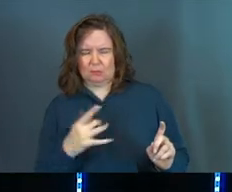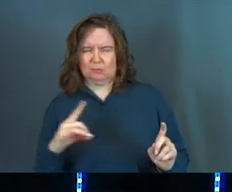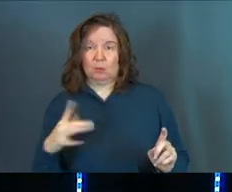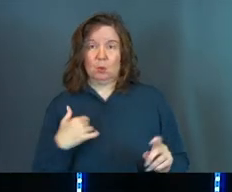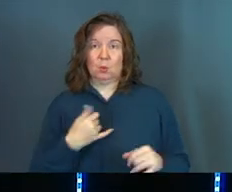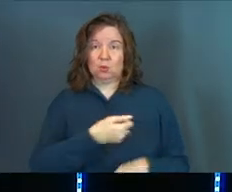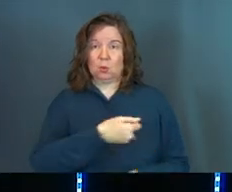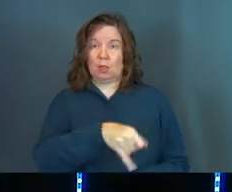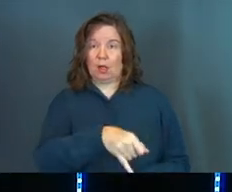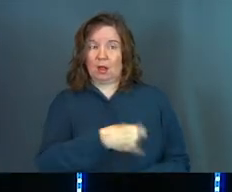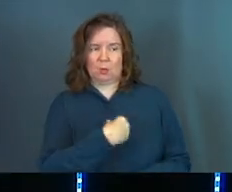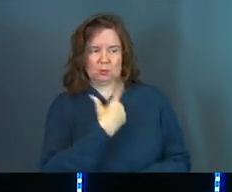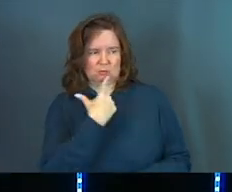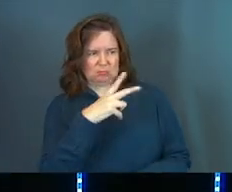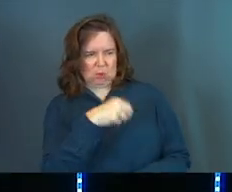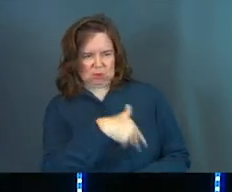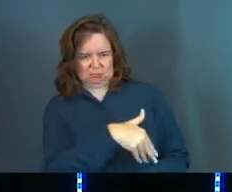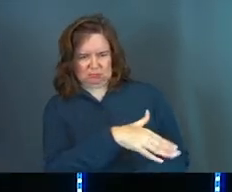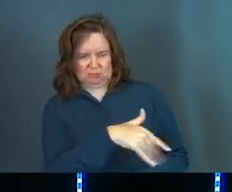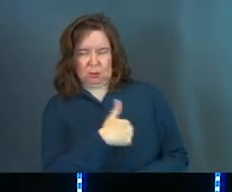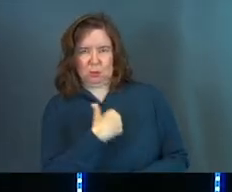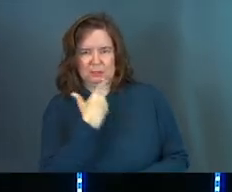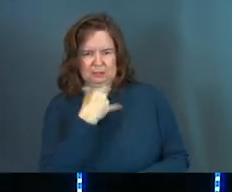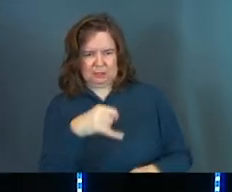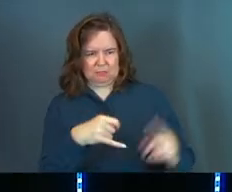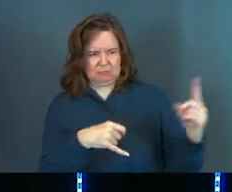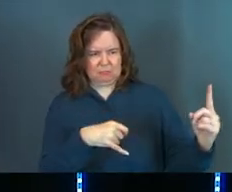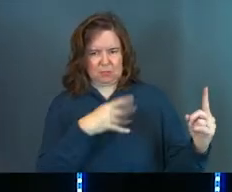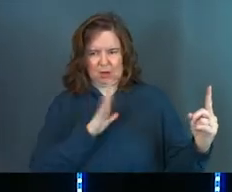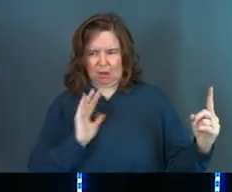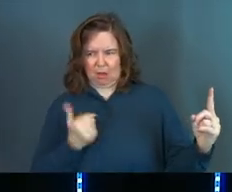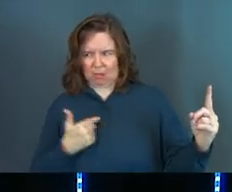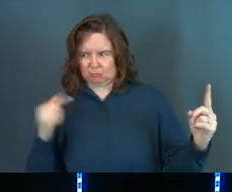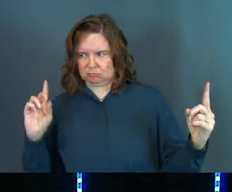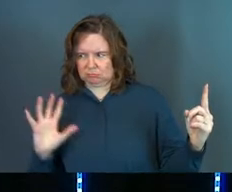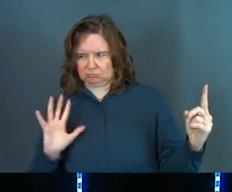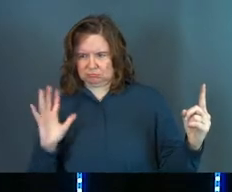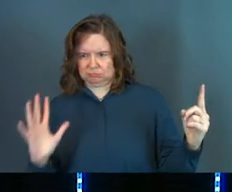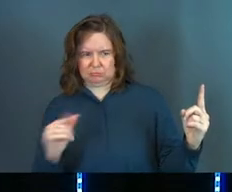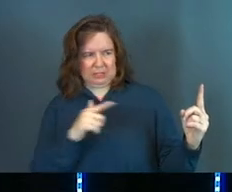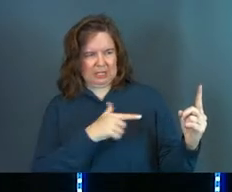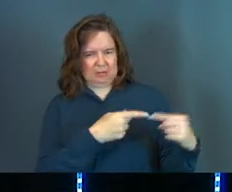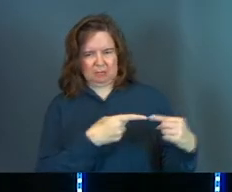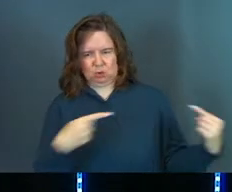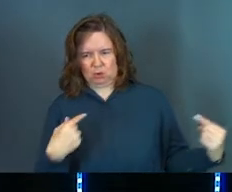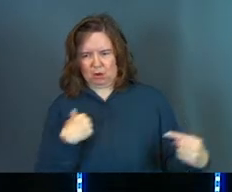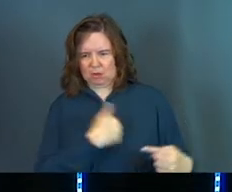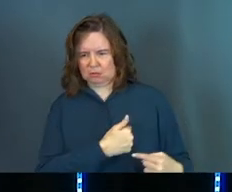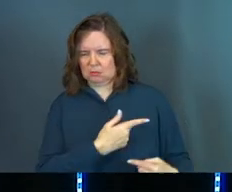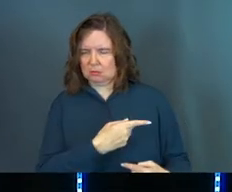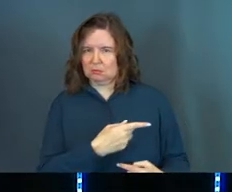Like, we drew a line, and we said we were all on one side of the line. Zacchaeus was on the other side of the line. He betrayed us.